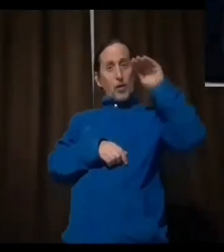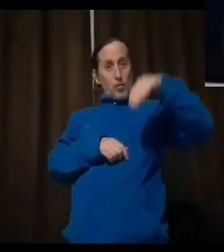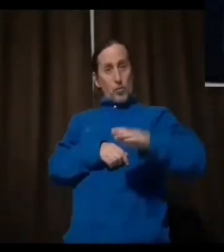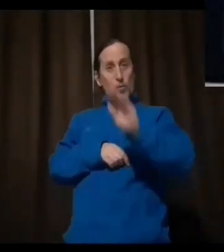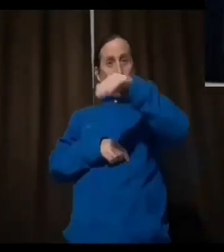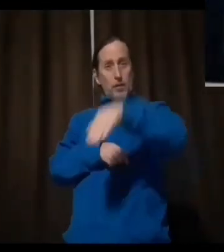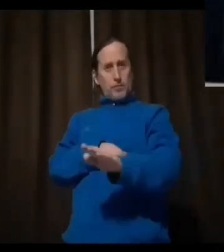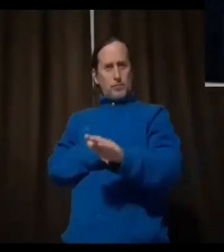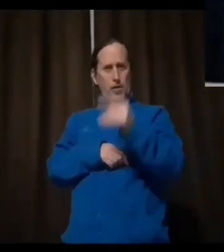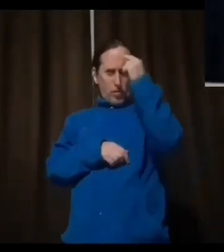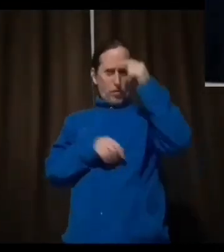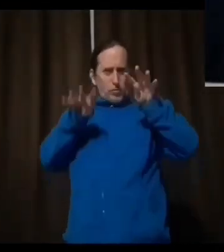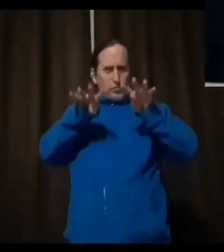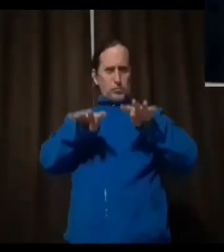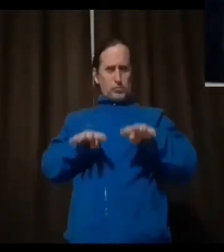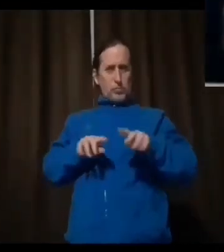Ding dong.